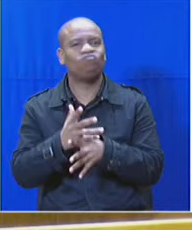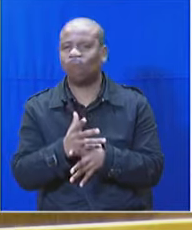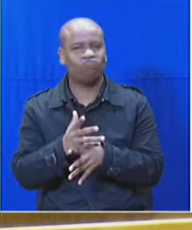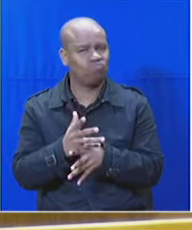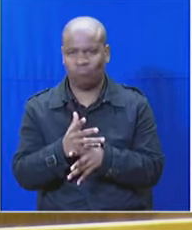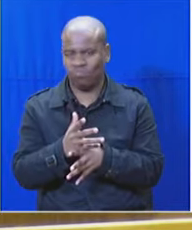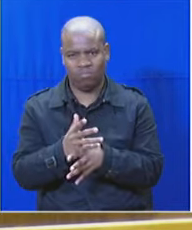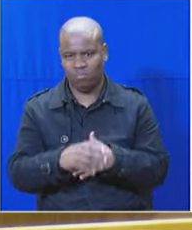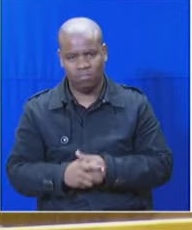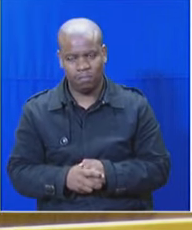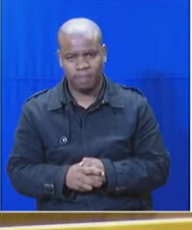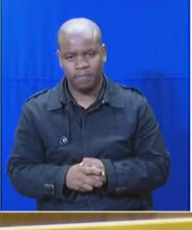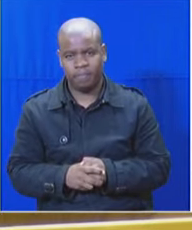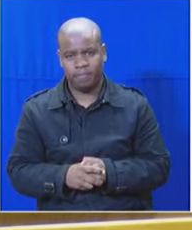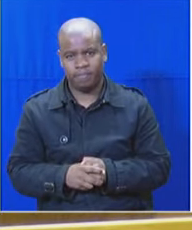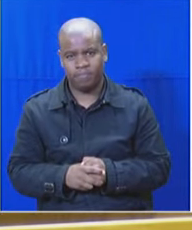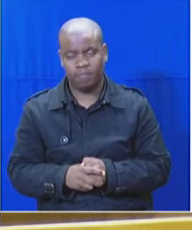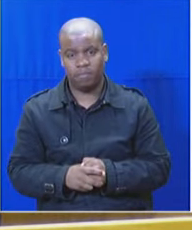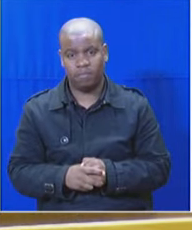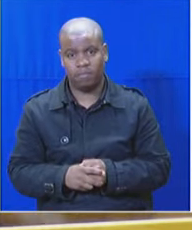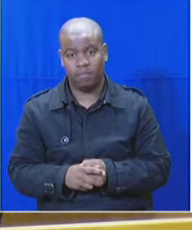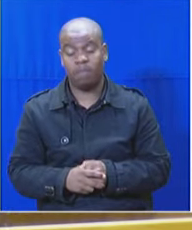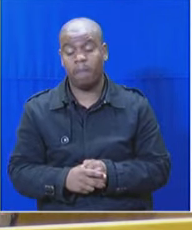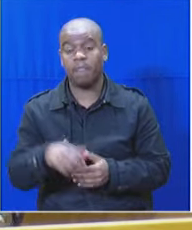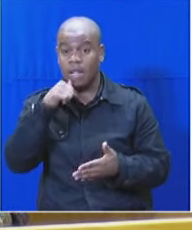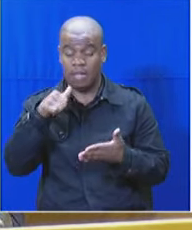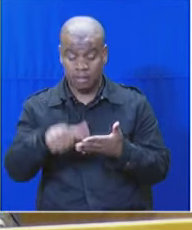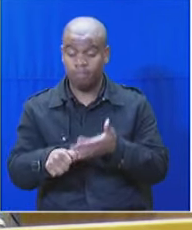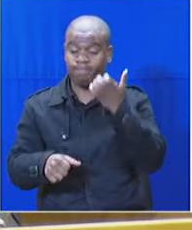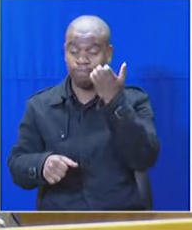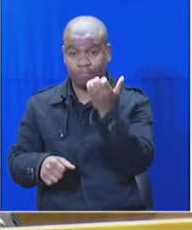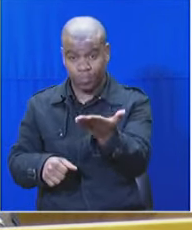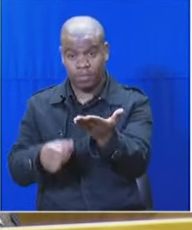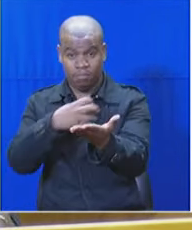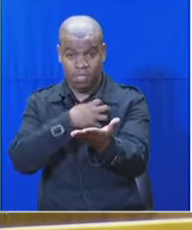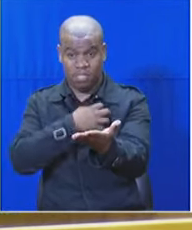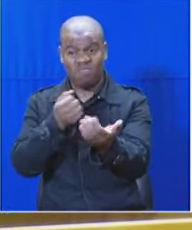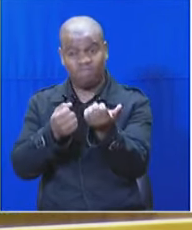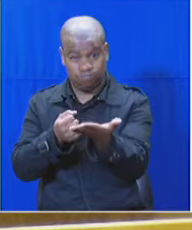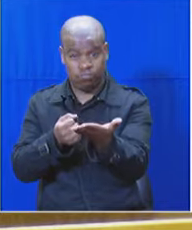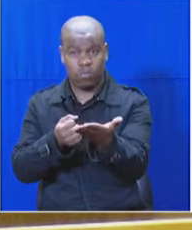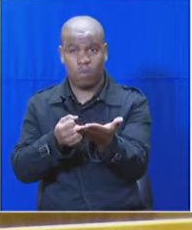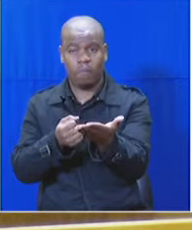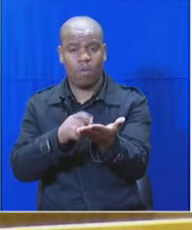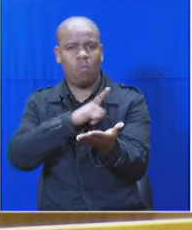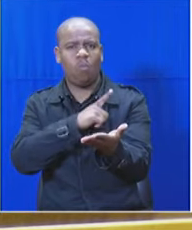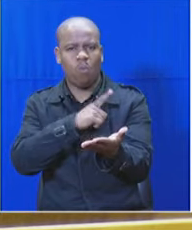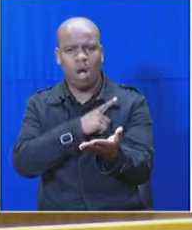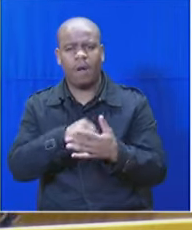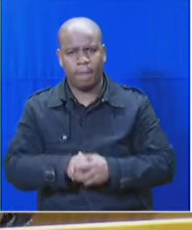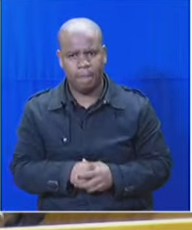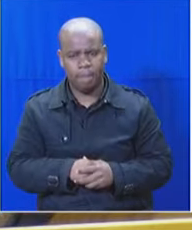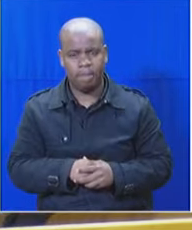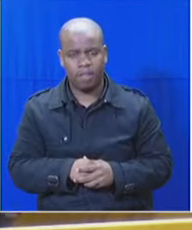Sengiyophuma kule letter ngizoyishaka nawe minister this letter. Tingikhulume ngoba ubambanga indaba ye ITB, which is